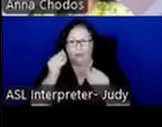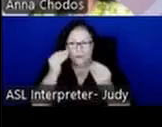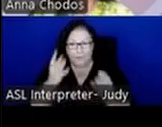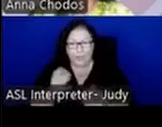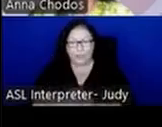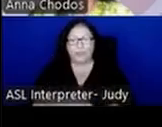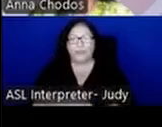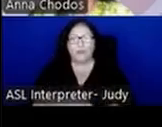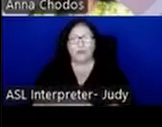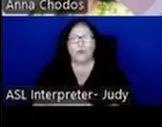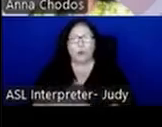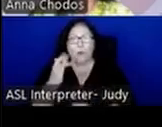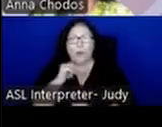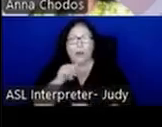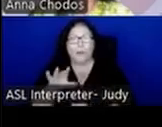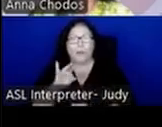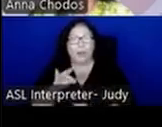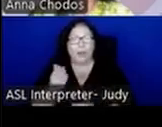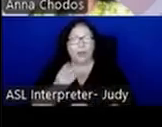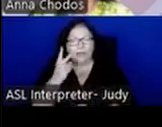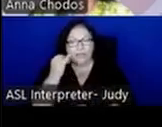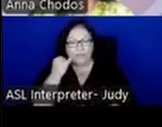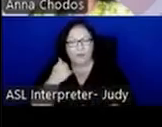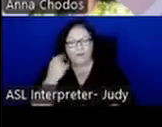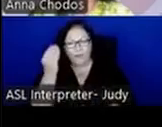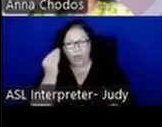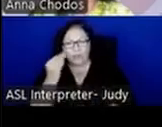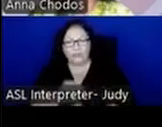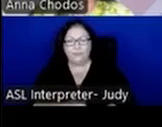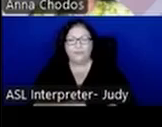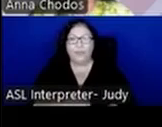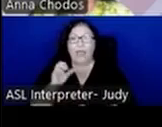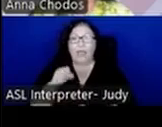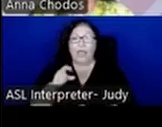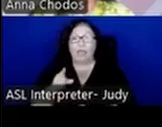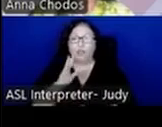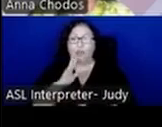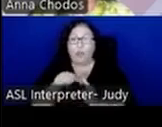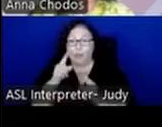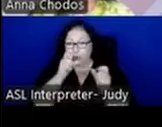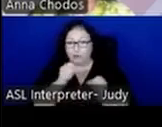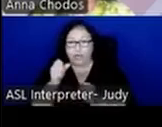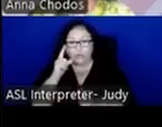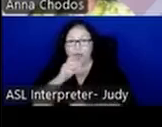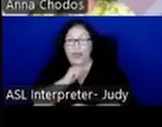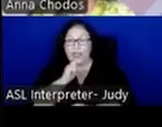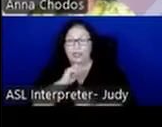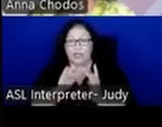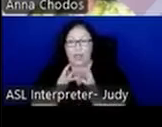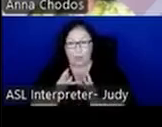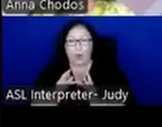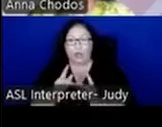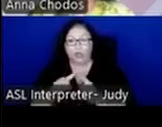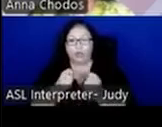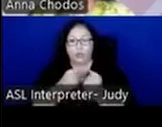thoughts is, can you speak to strategies for Aging Network to support caregivers in navigating situations in